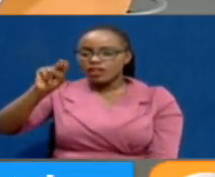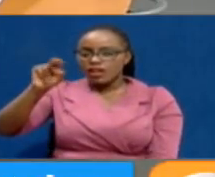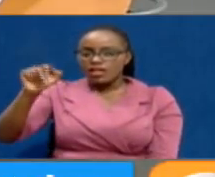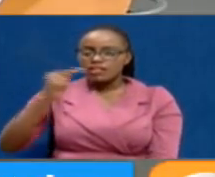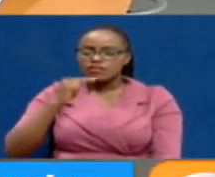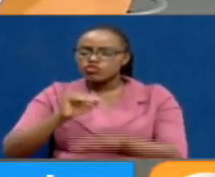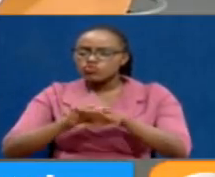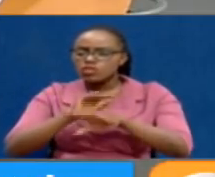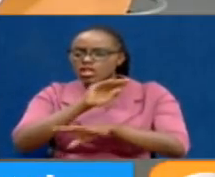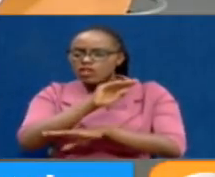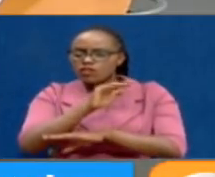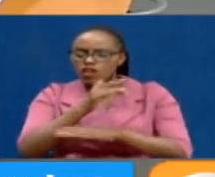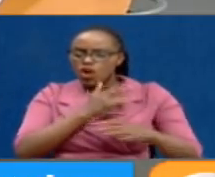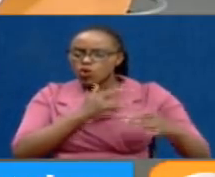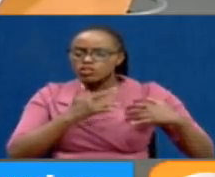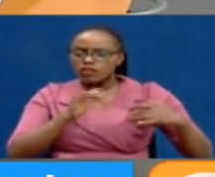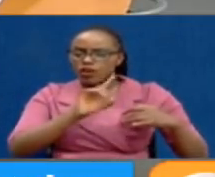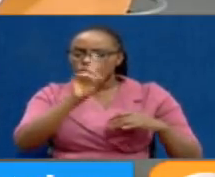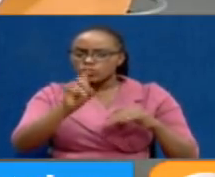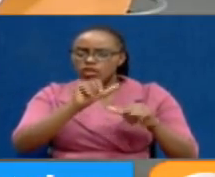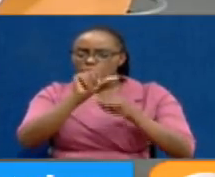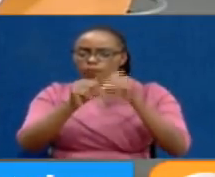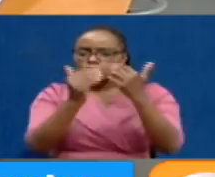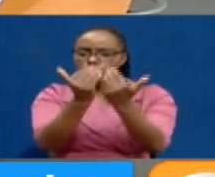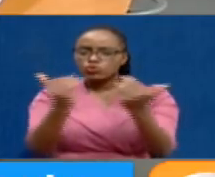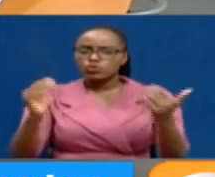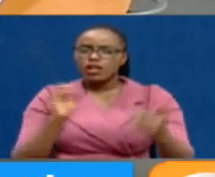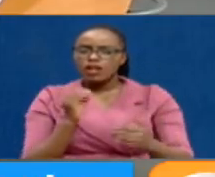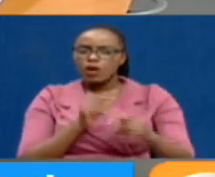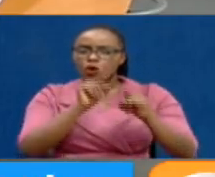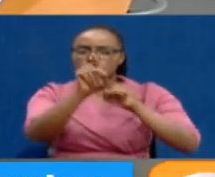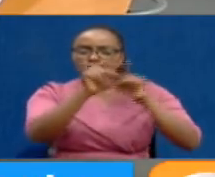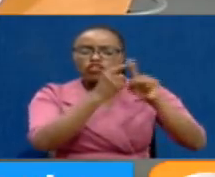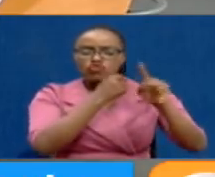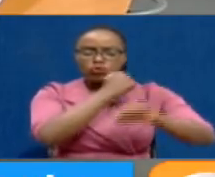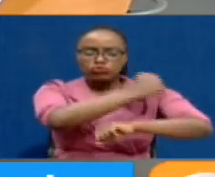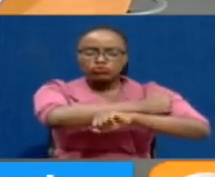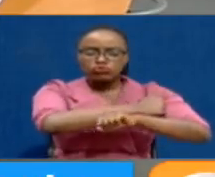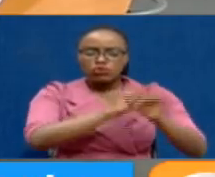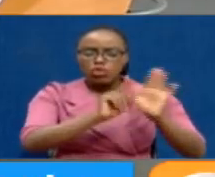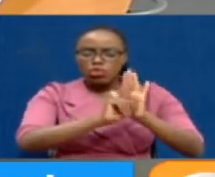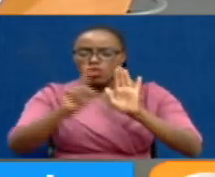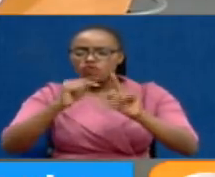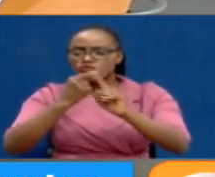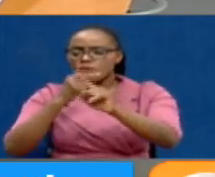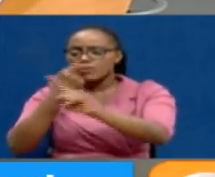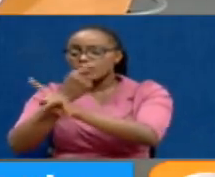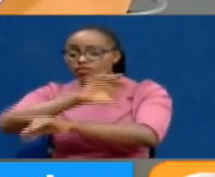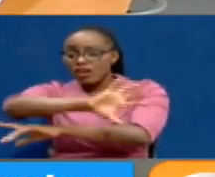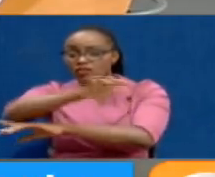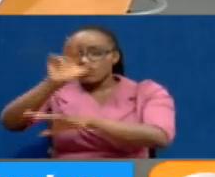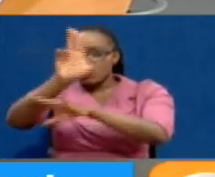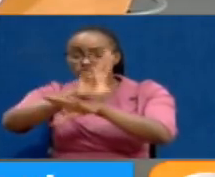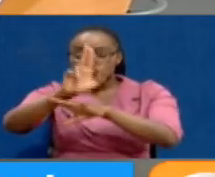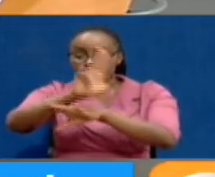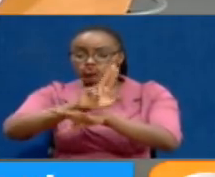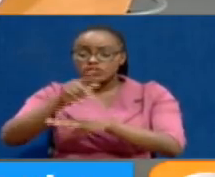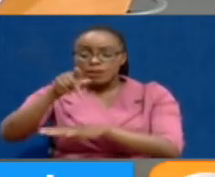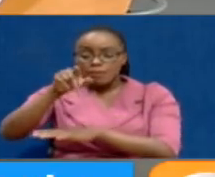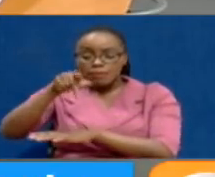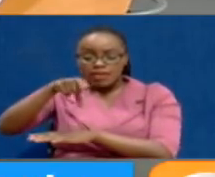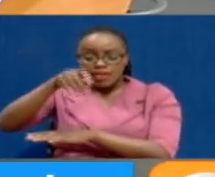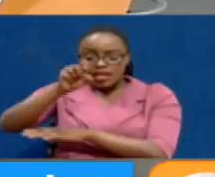says, good evening, Trevor. I have a concerning question about our children traveling from schools from other counties. Will they use public means